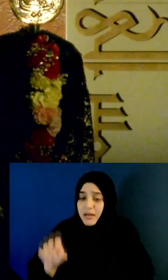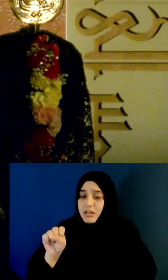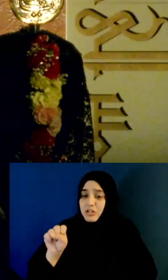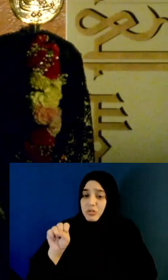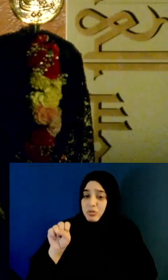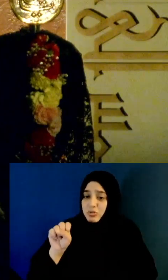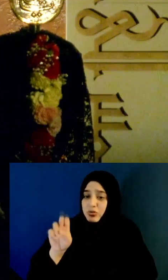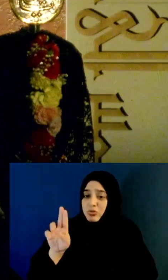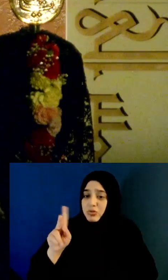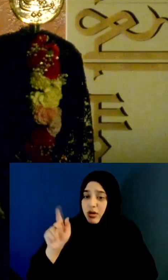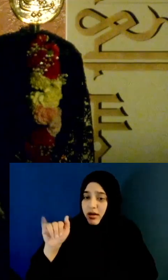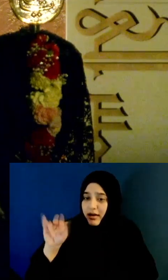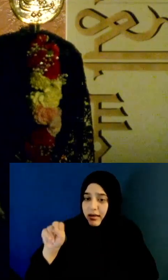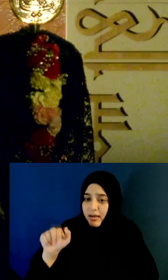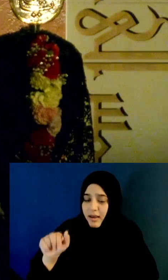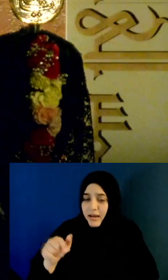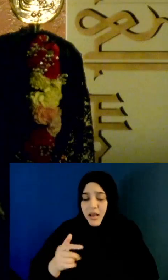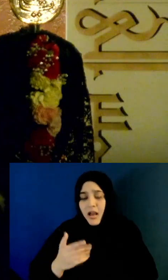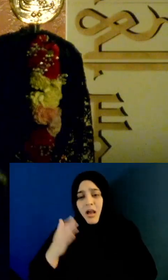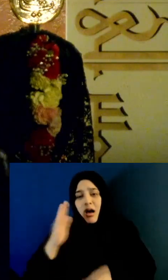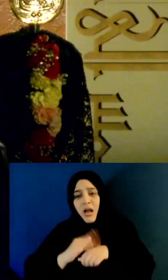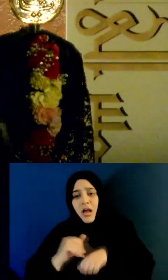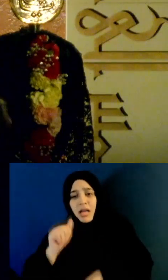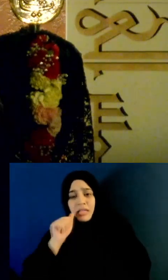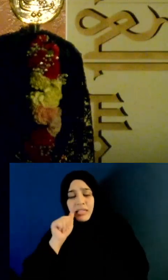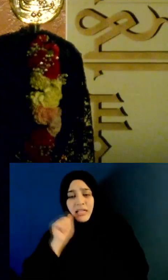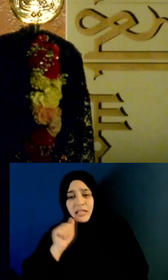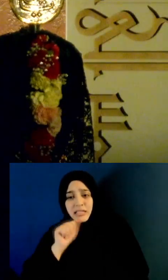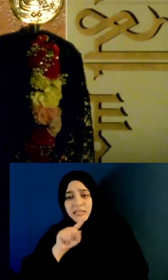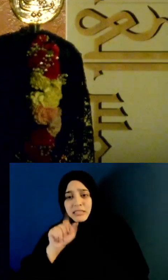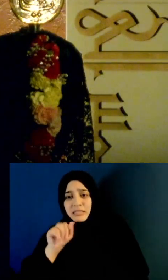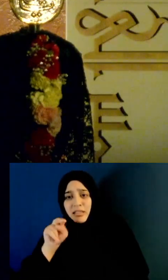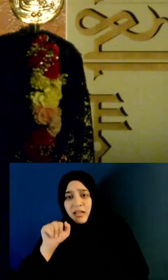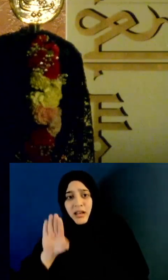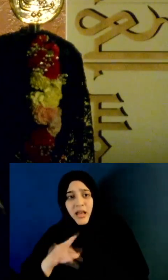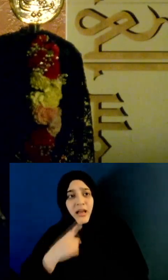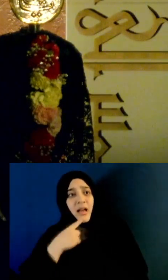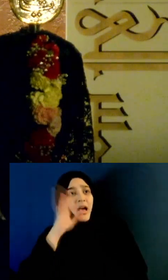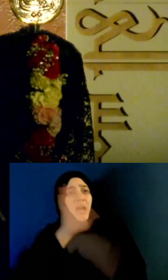Sukaina called out, "Auntie Zainab, uncle is falling down."